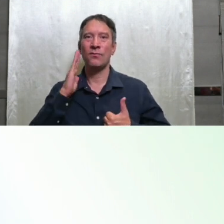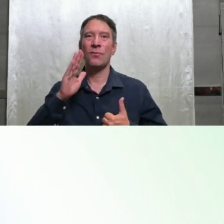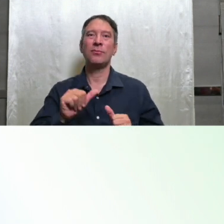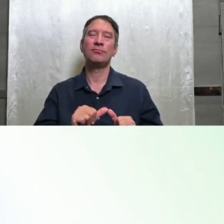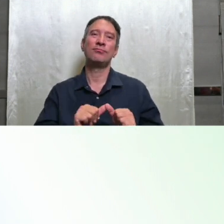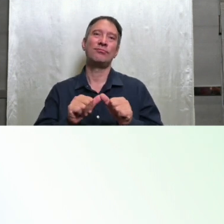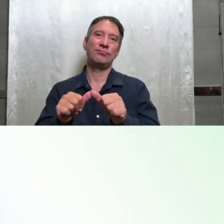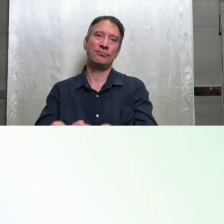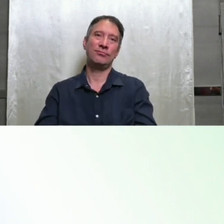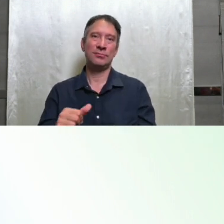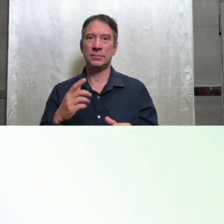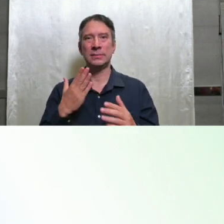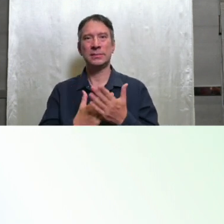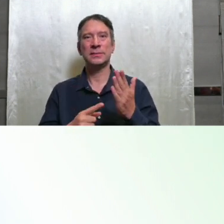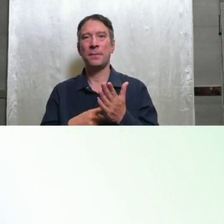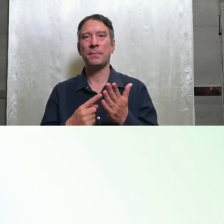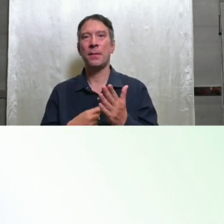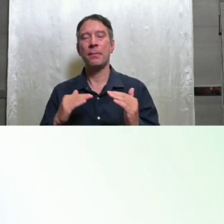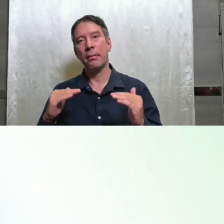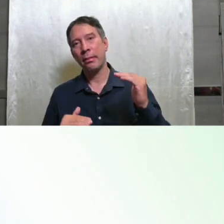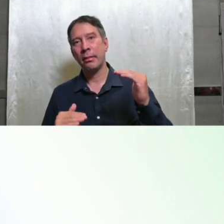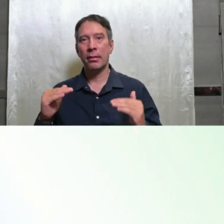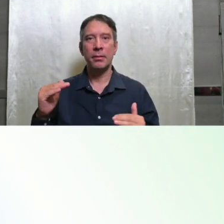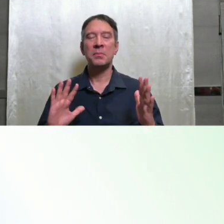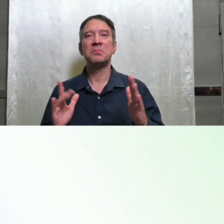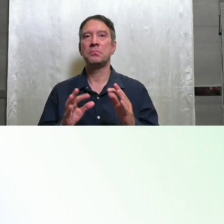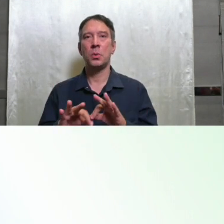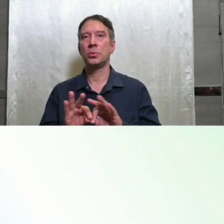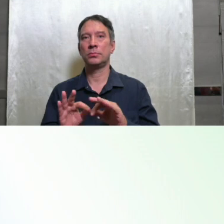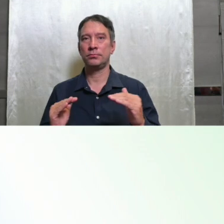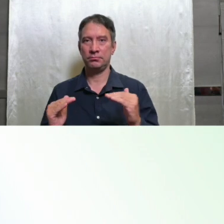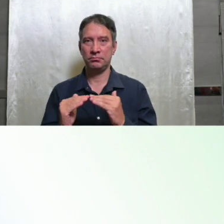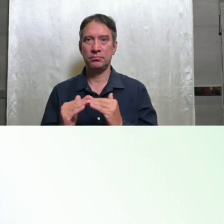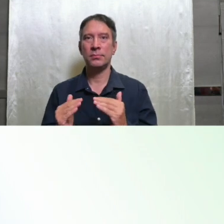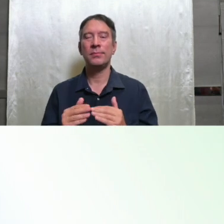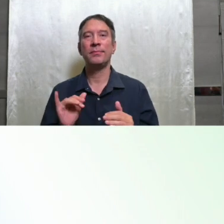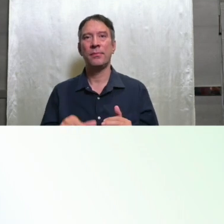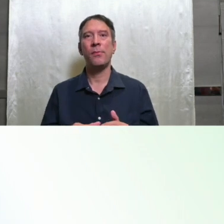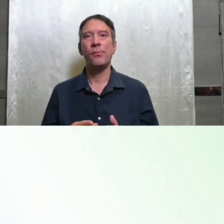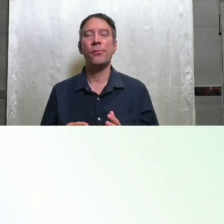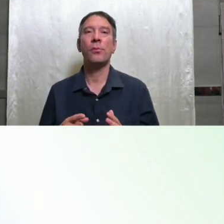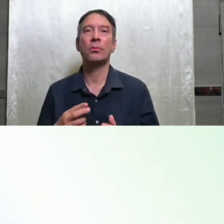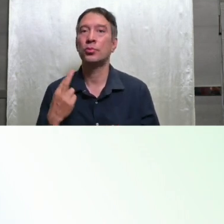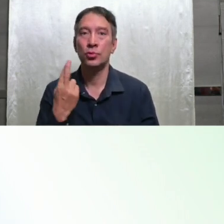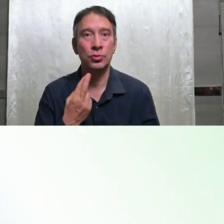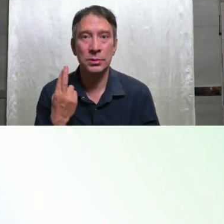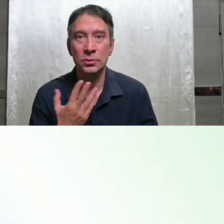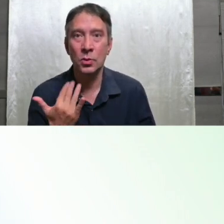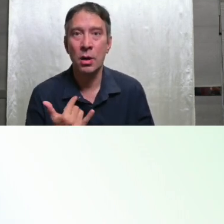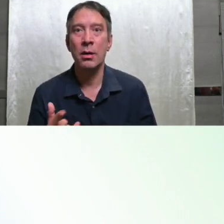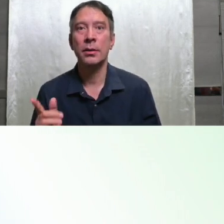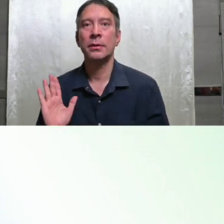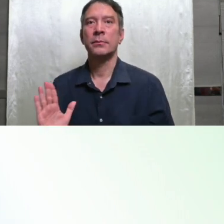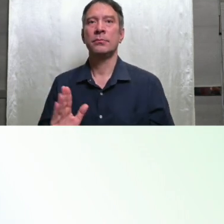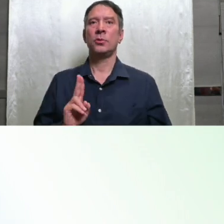immense goals, but these values guide us as we build Chico, with the insights we gather from students and teachers to deliver the best